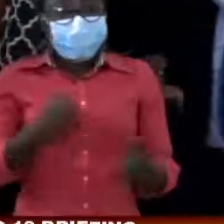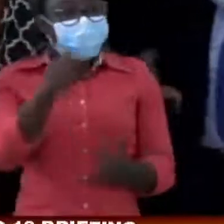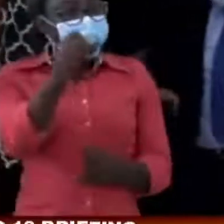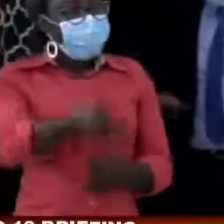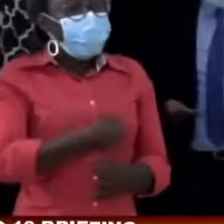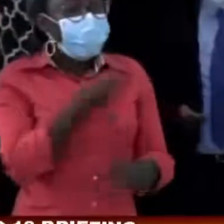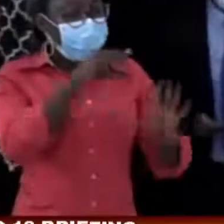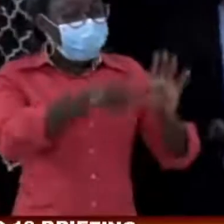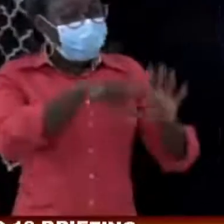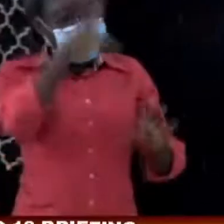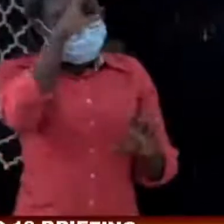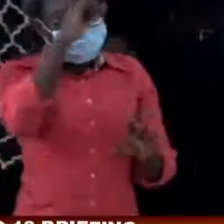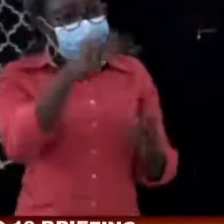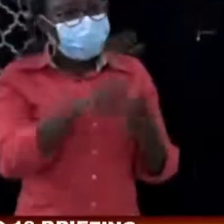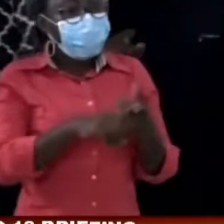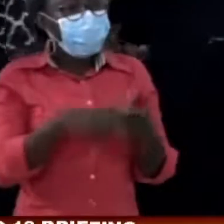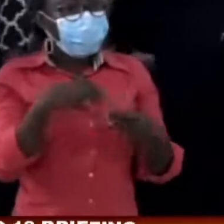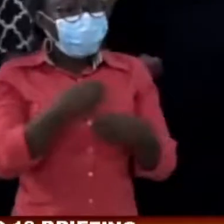the chairman to the podium